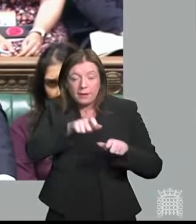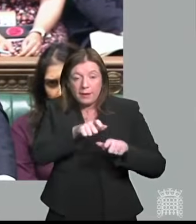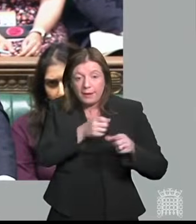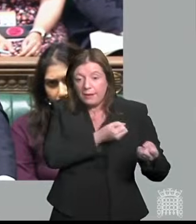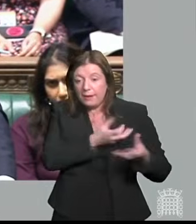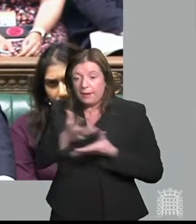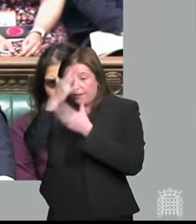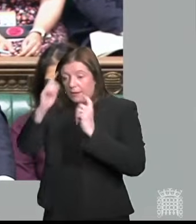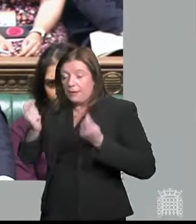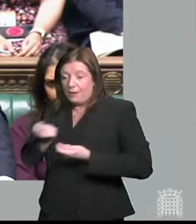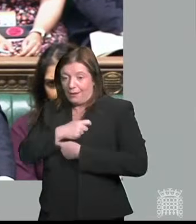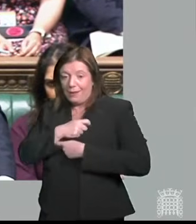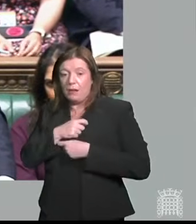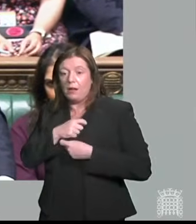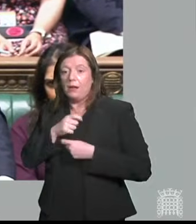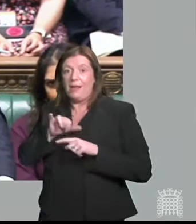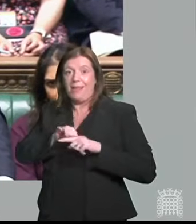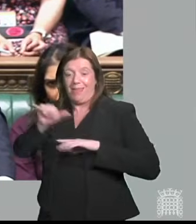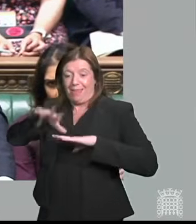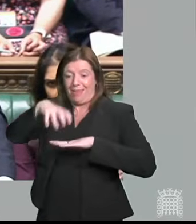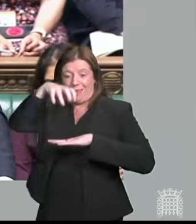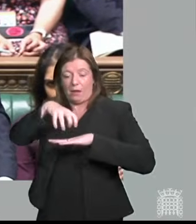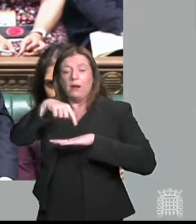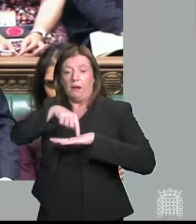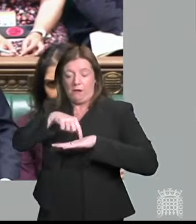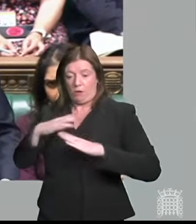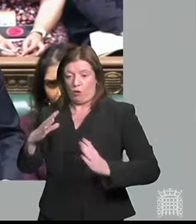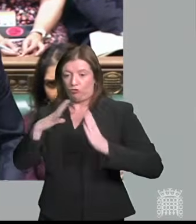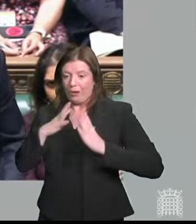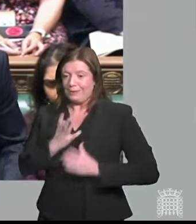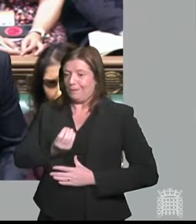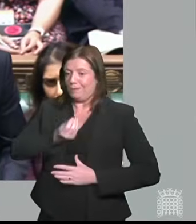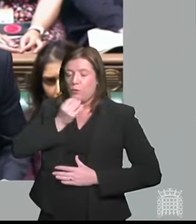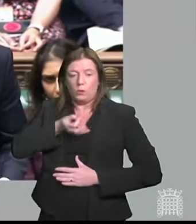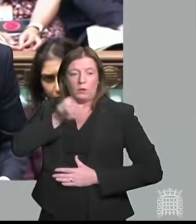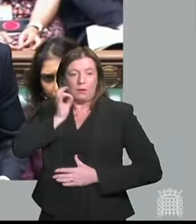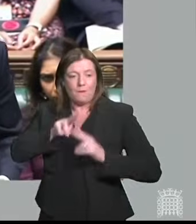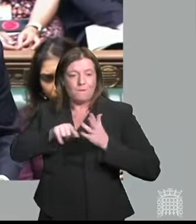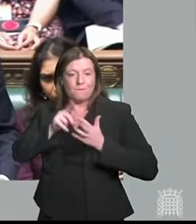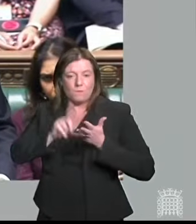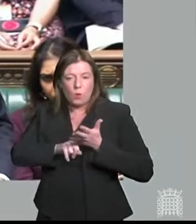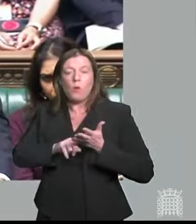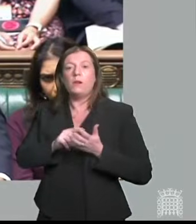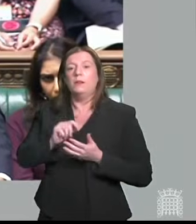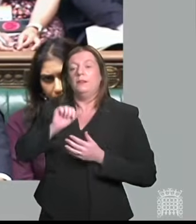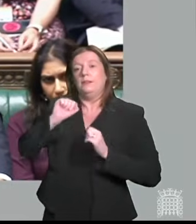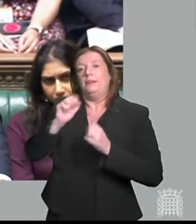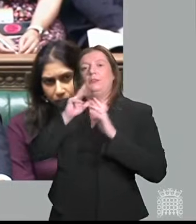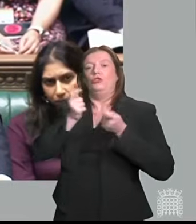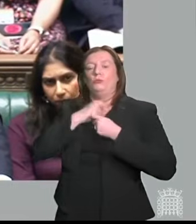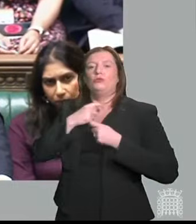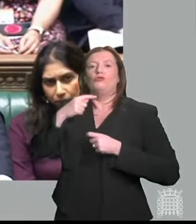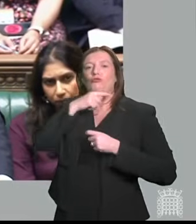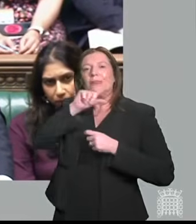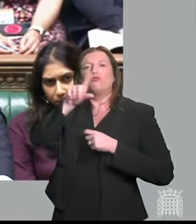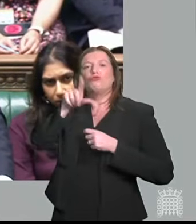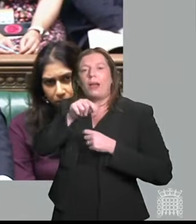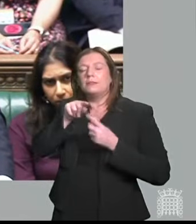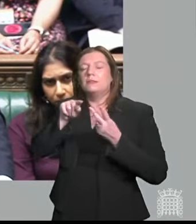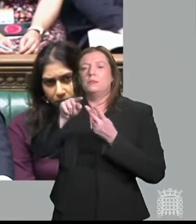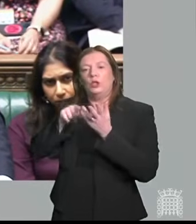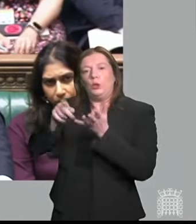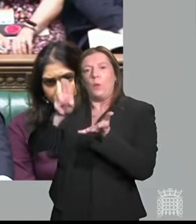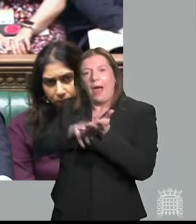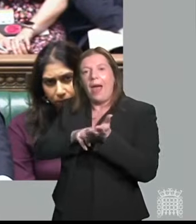the El Arish airfield. We are working with local partners like the Egyptian Red Crescent and the United Nations primarily, and